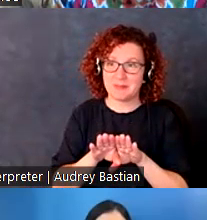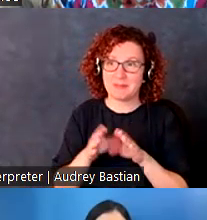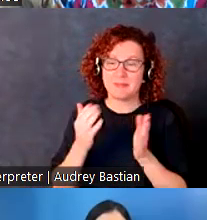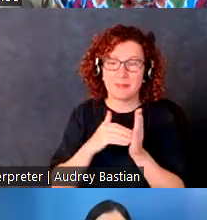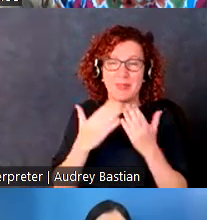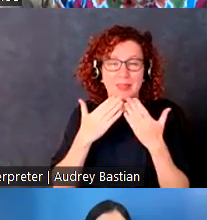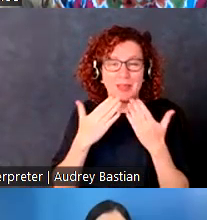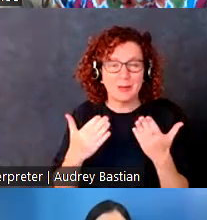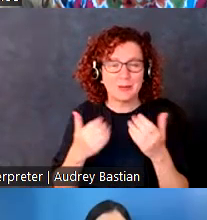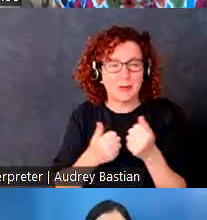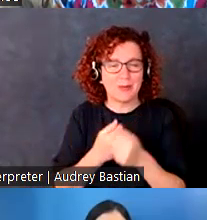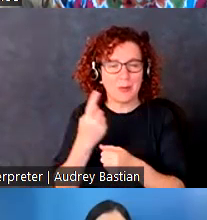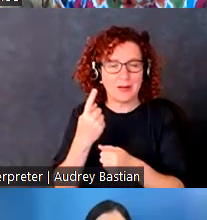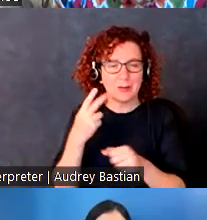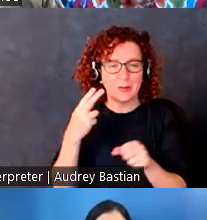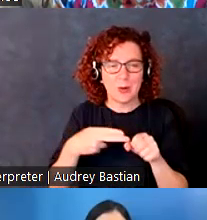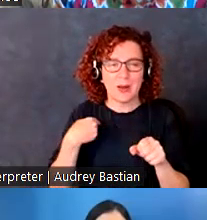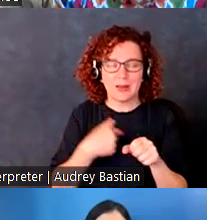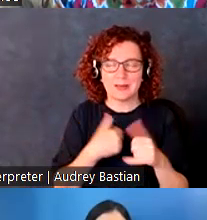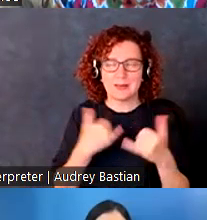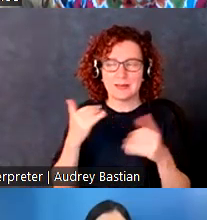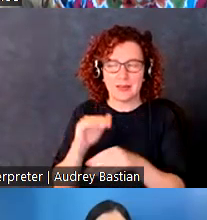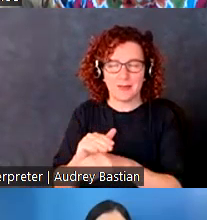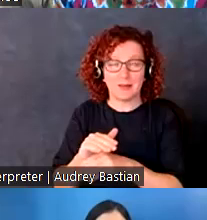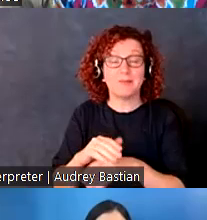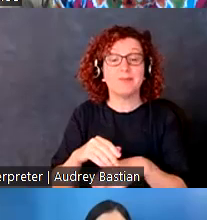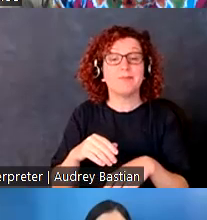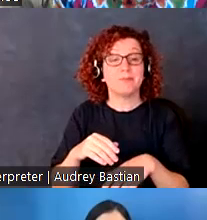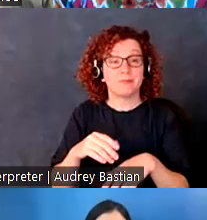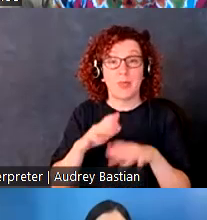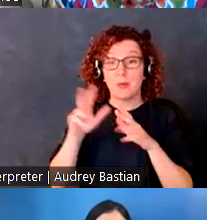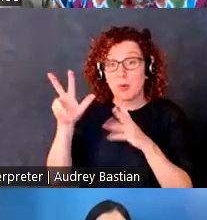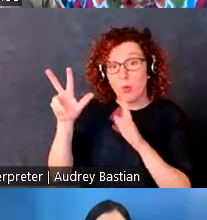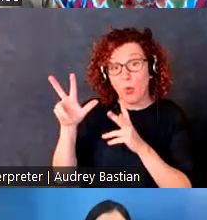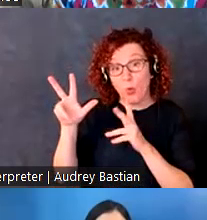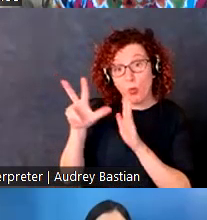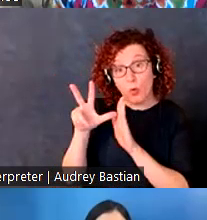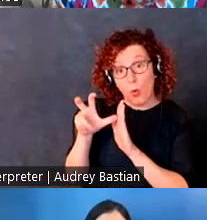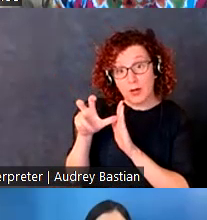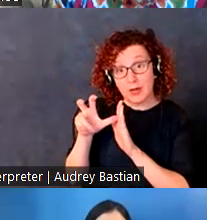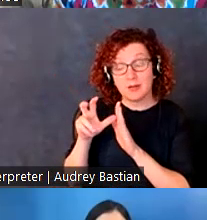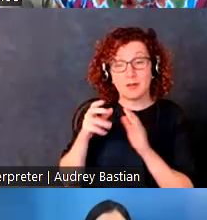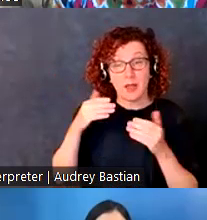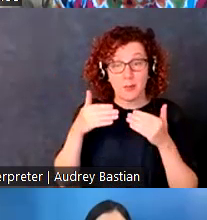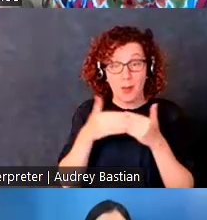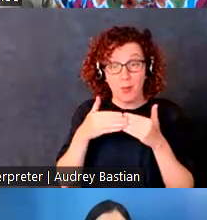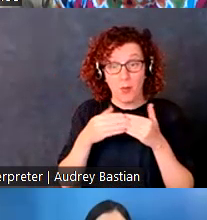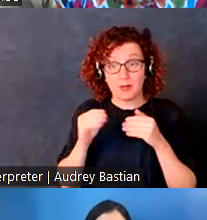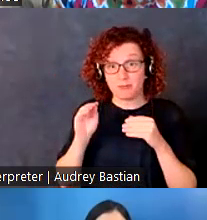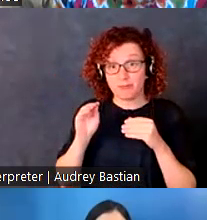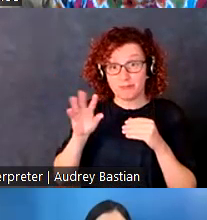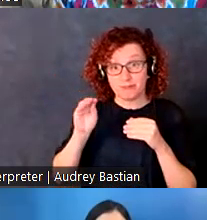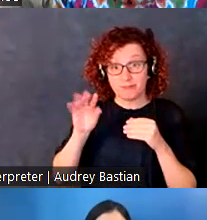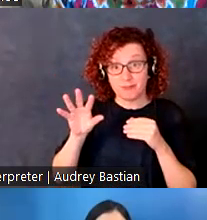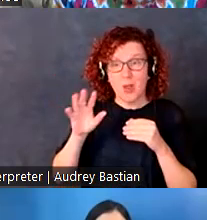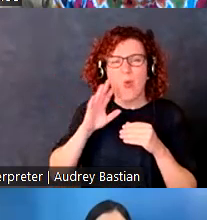to everyone who has been able to join us this evening. This recording and the PowerPoint will go live on the website in the next few days,